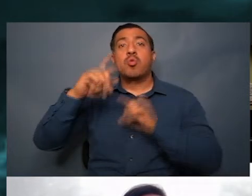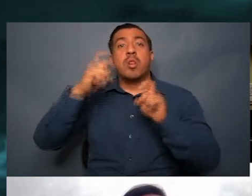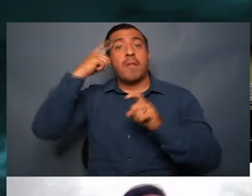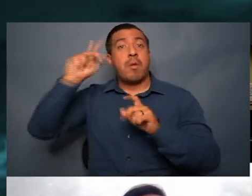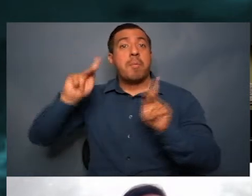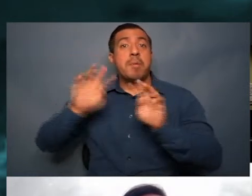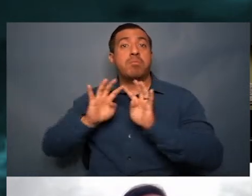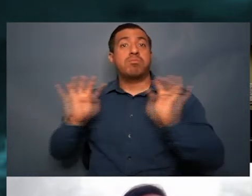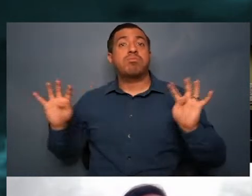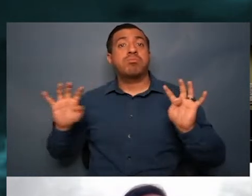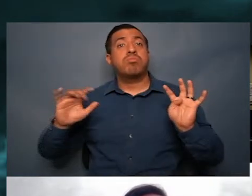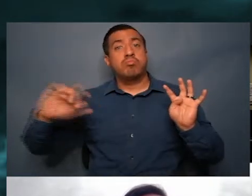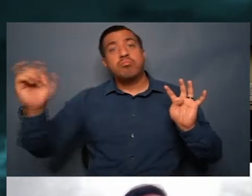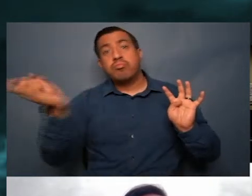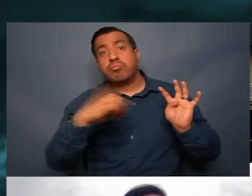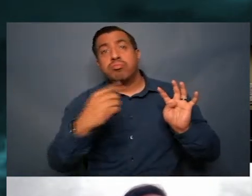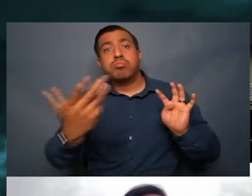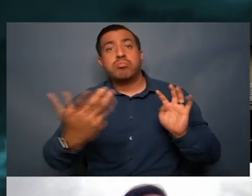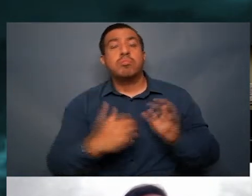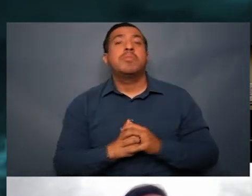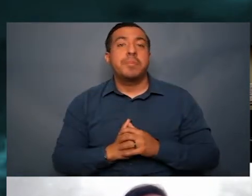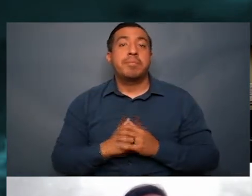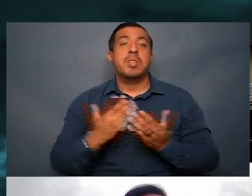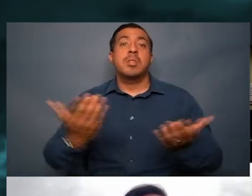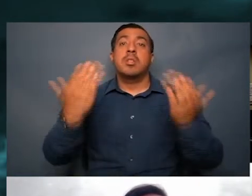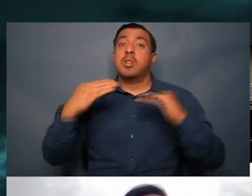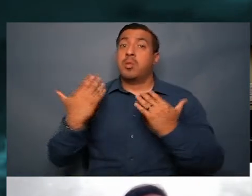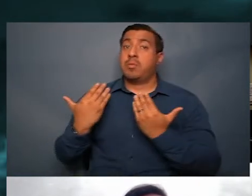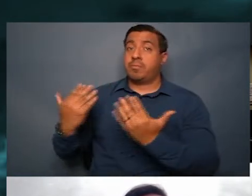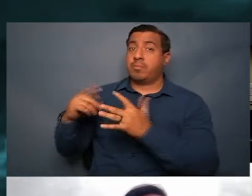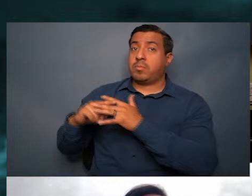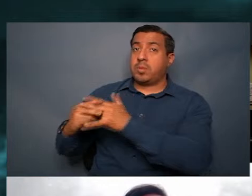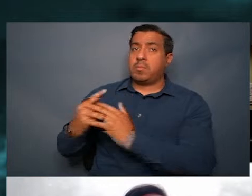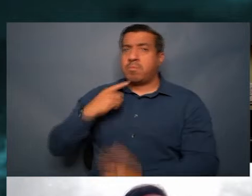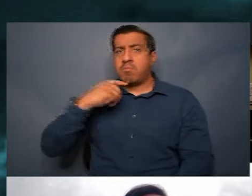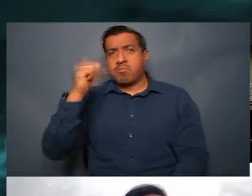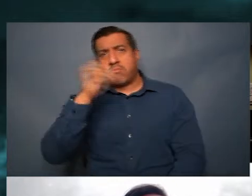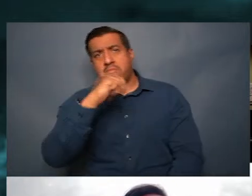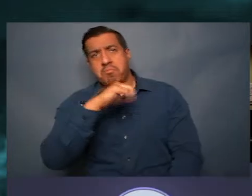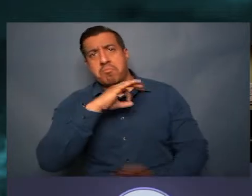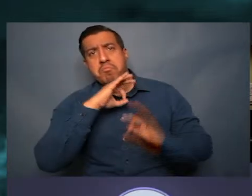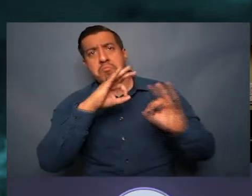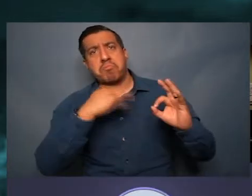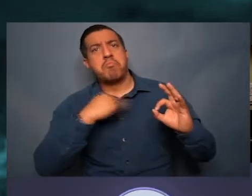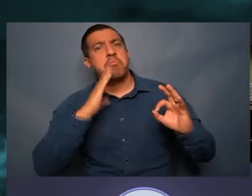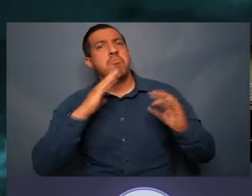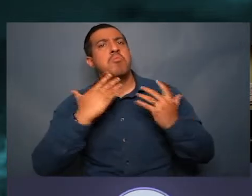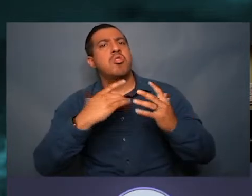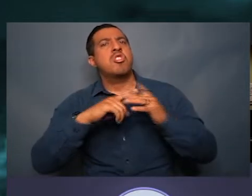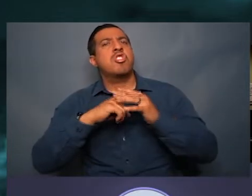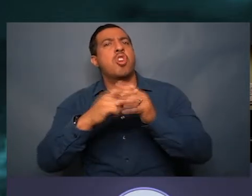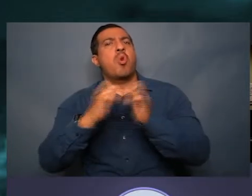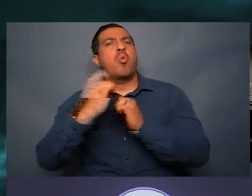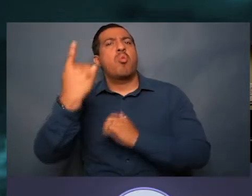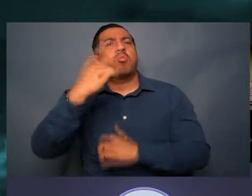panel. Lance, you want to start us off? Yeah, we can go ahead and start with a